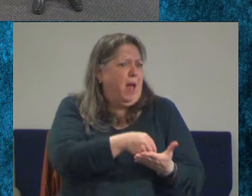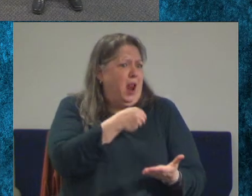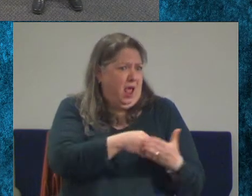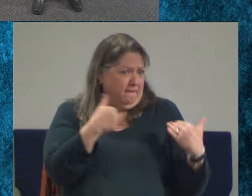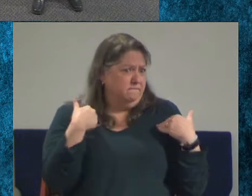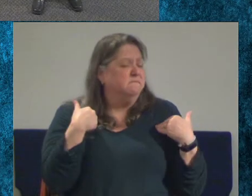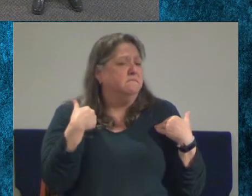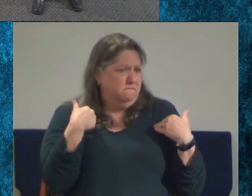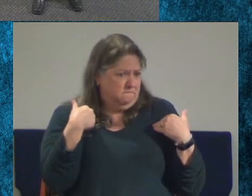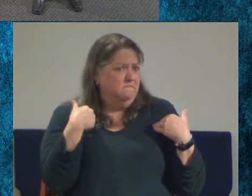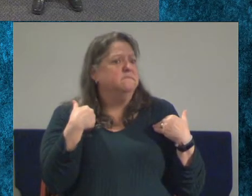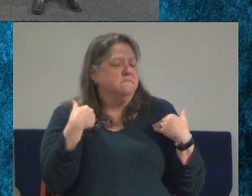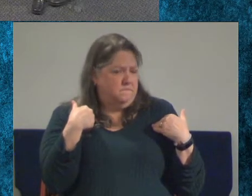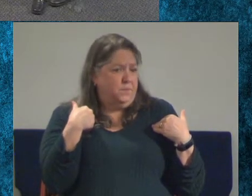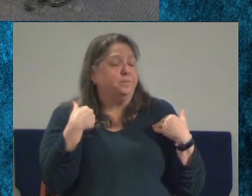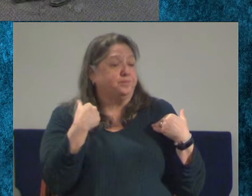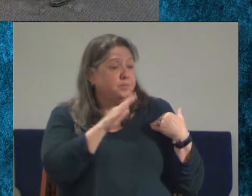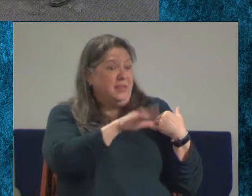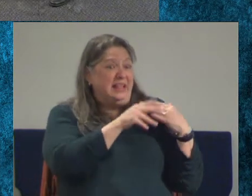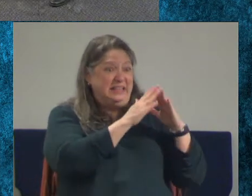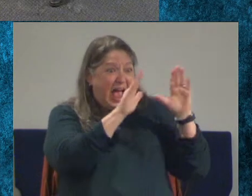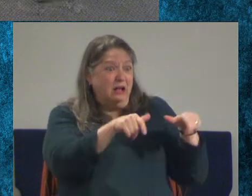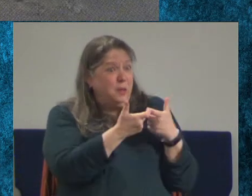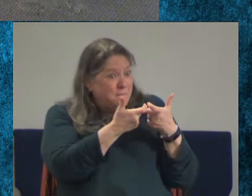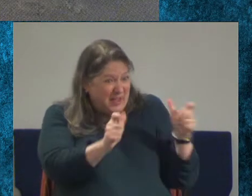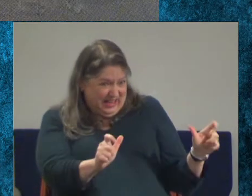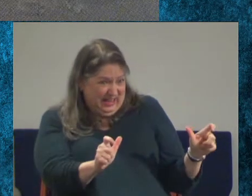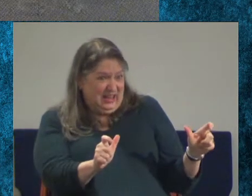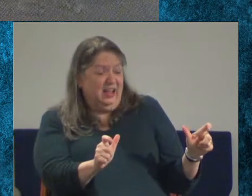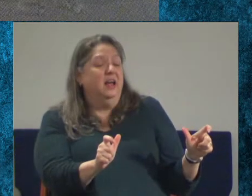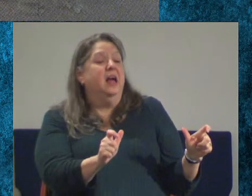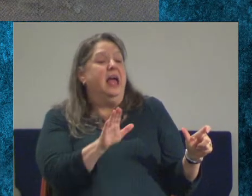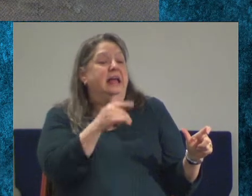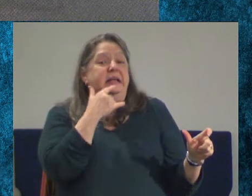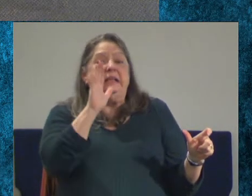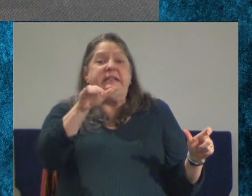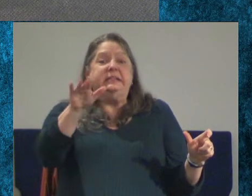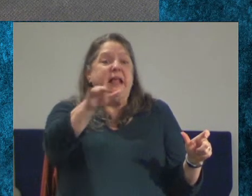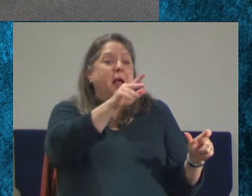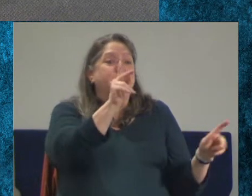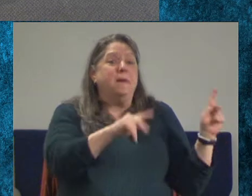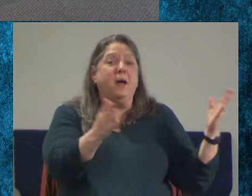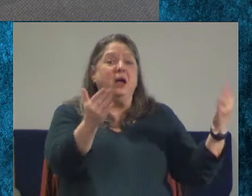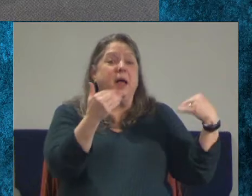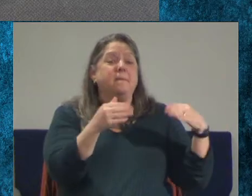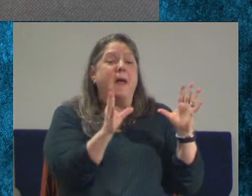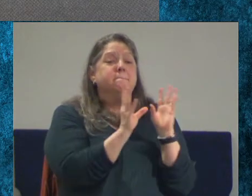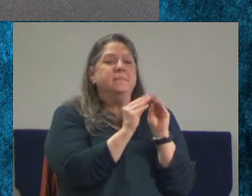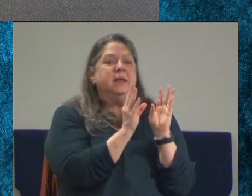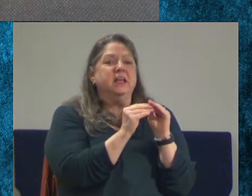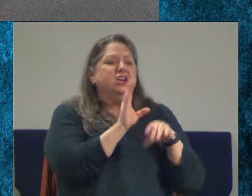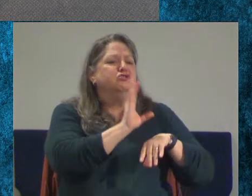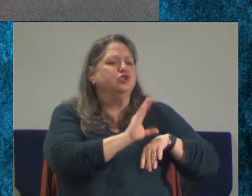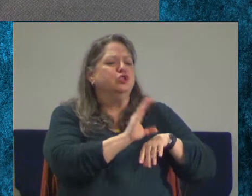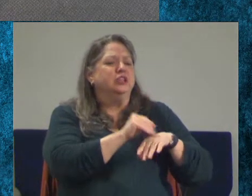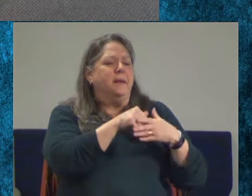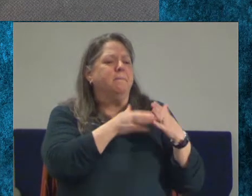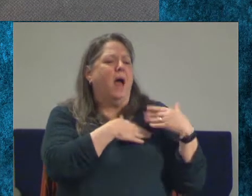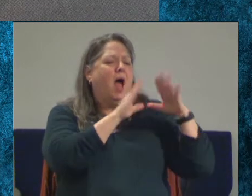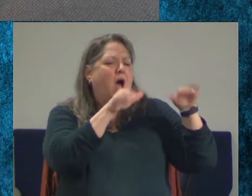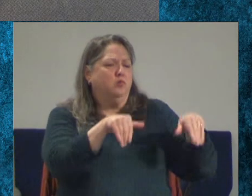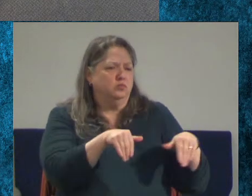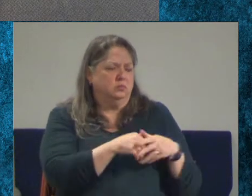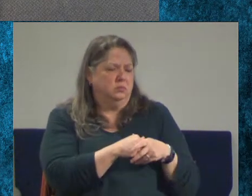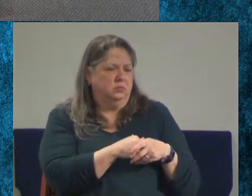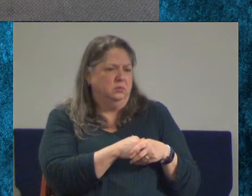one who housed a church. He housed a church in his home. He had a church gathering. We know that up until the 3rd century, there is no proof